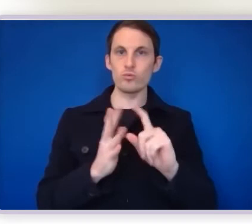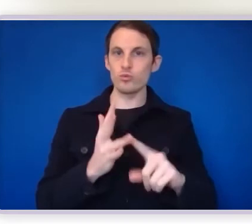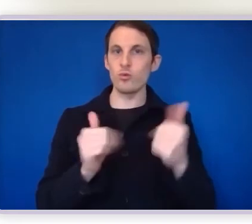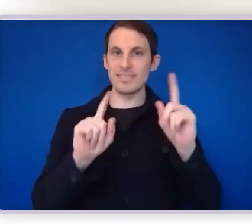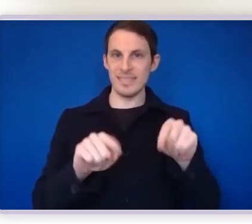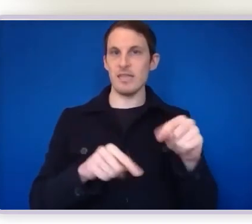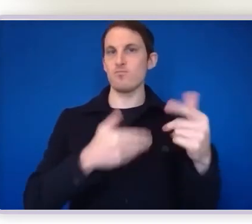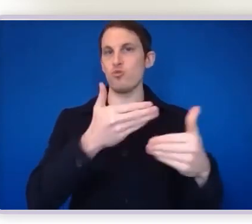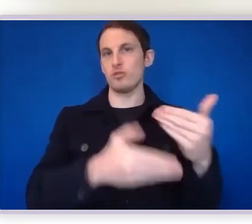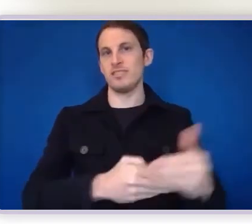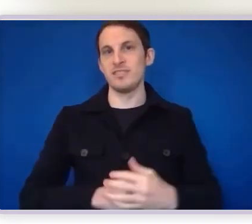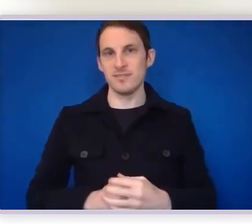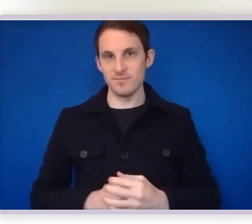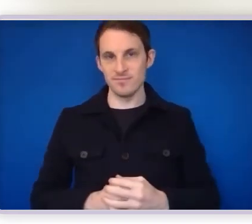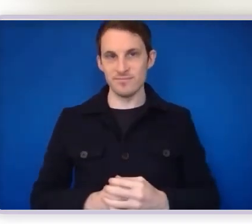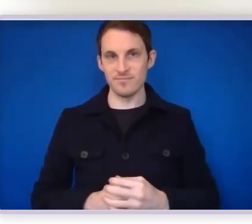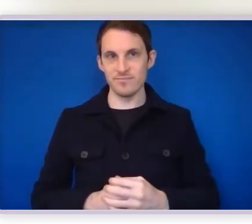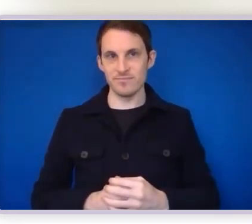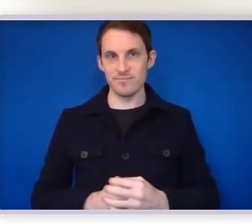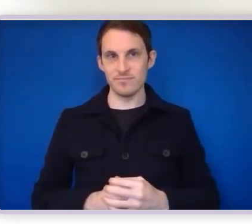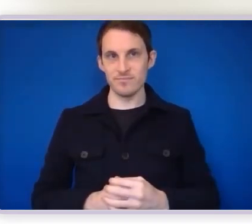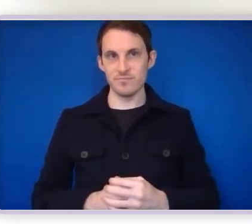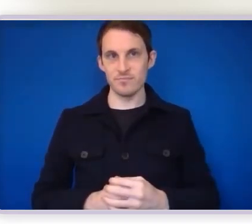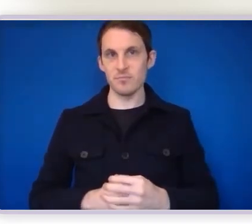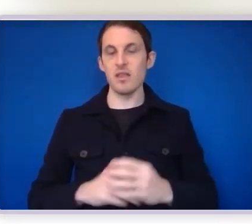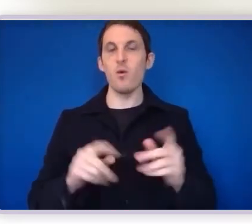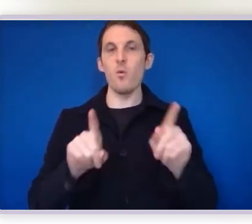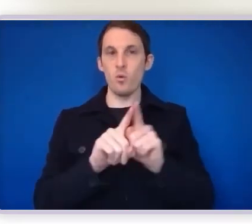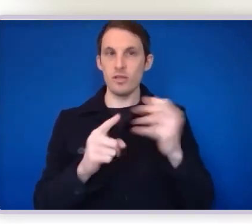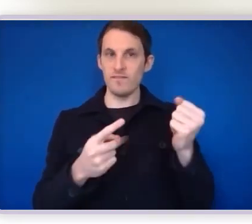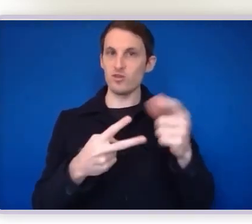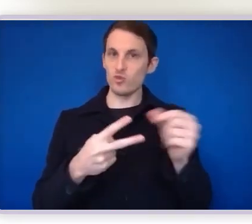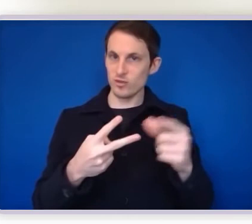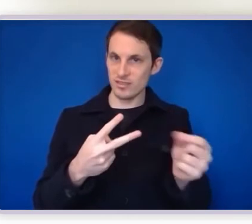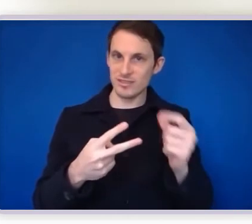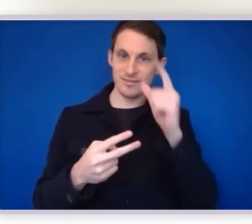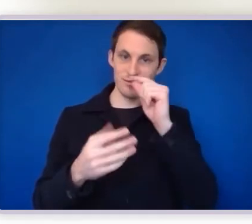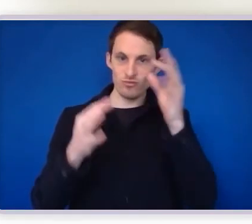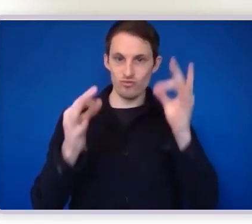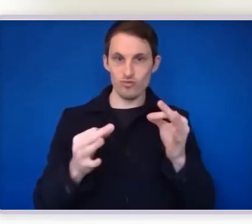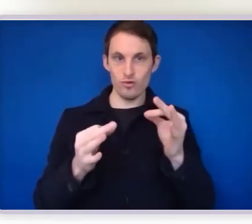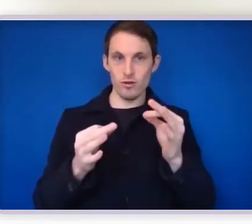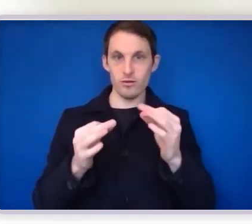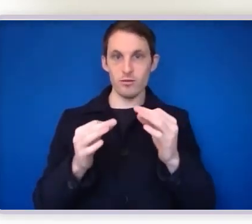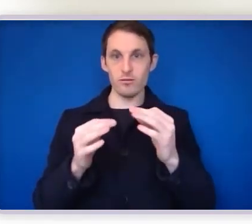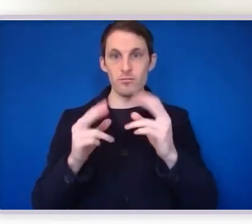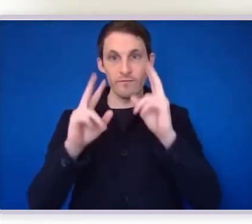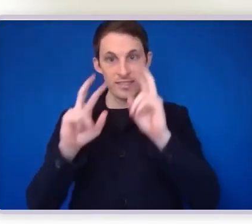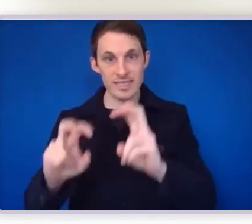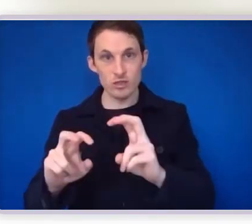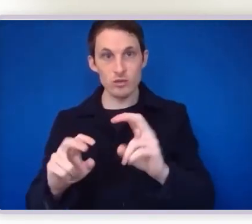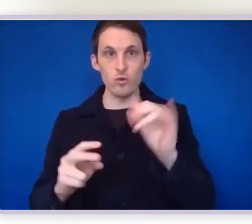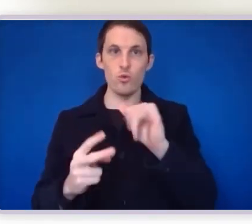once and then we have choices. We can conduct an investigation, and or we can enter